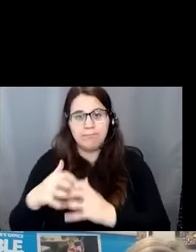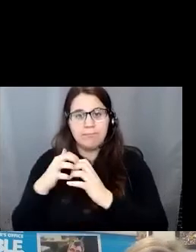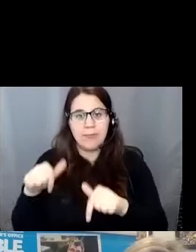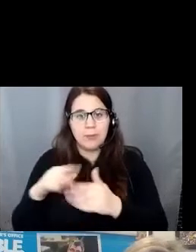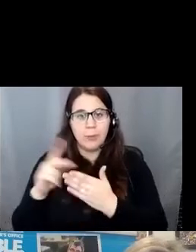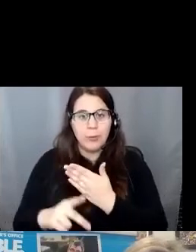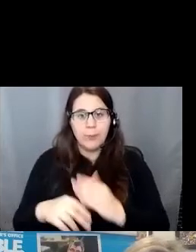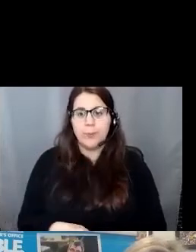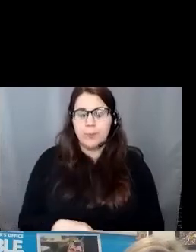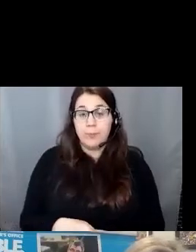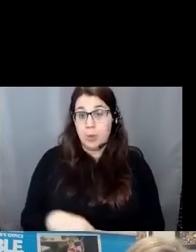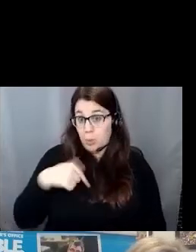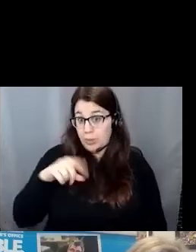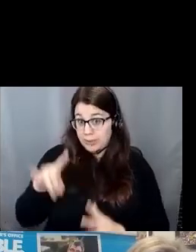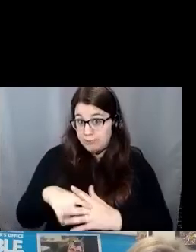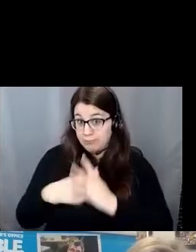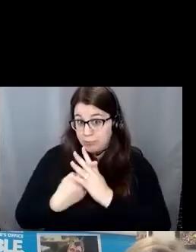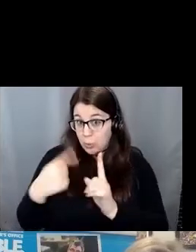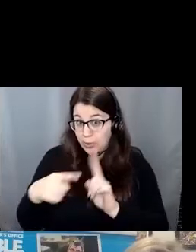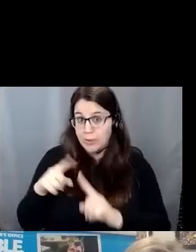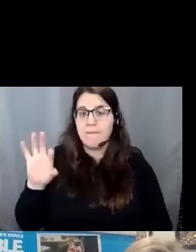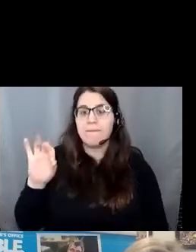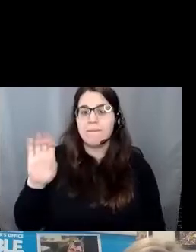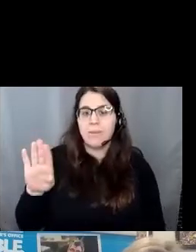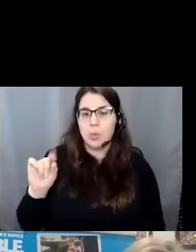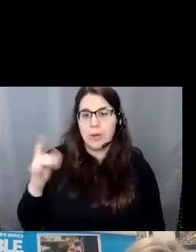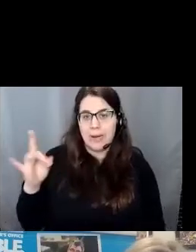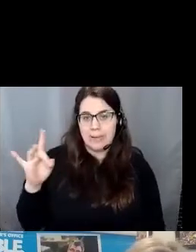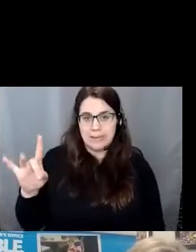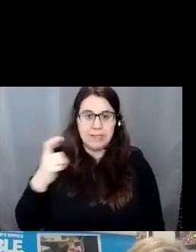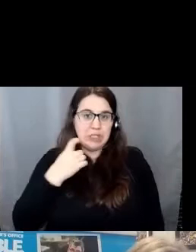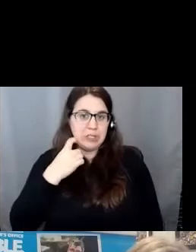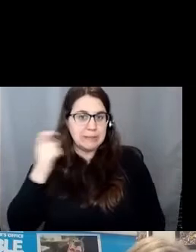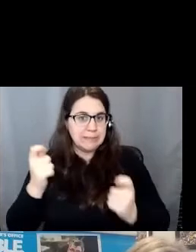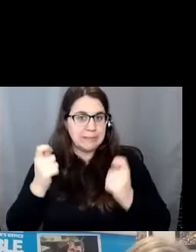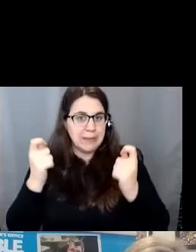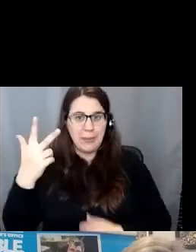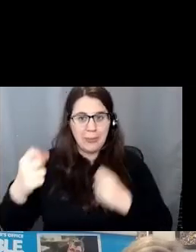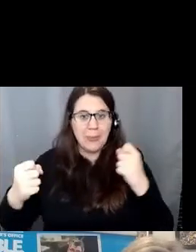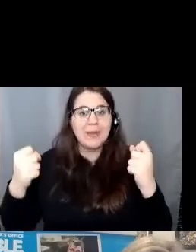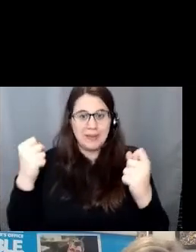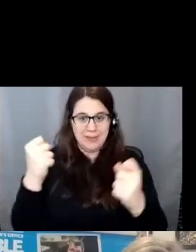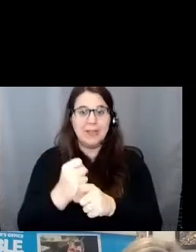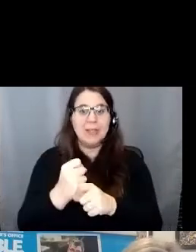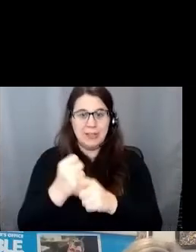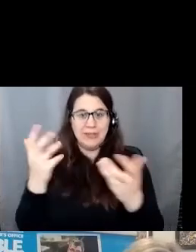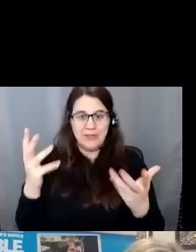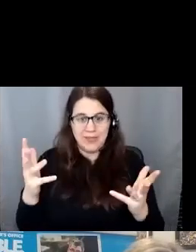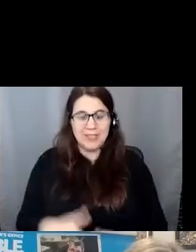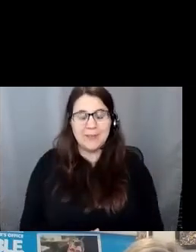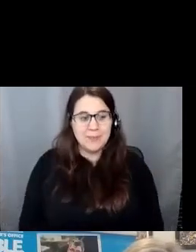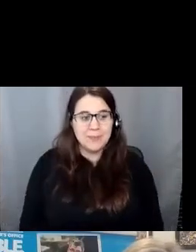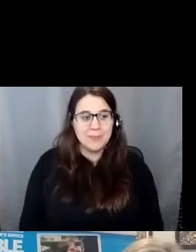program launched in February of 2018, so we just celebrated our 3-year anniversary earlier this year.